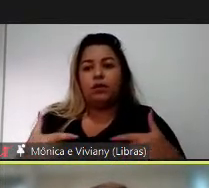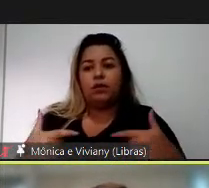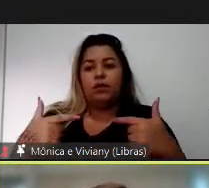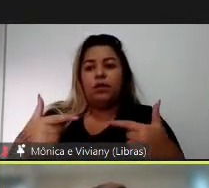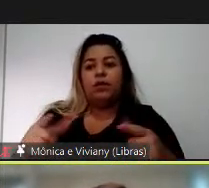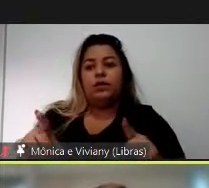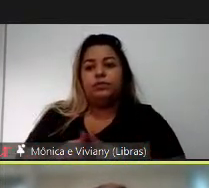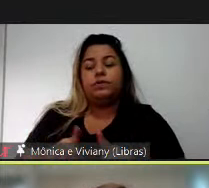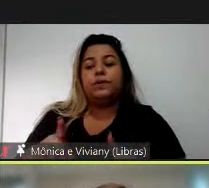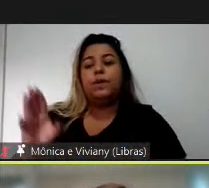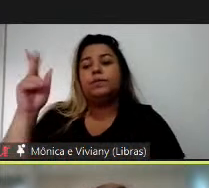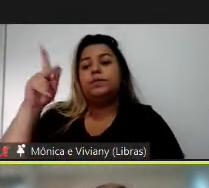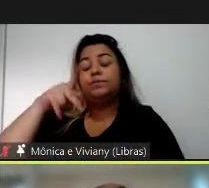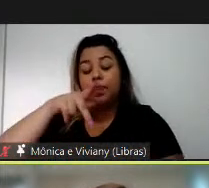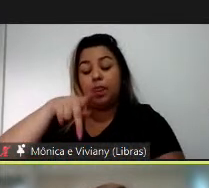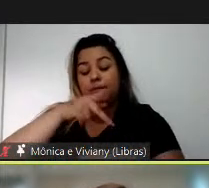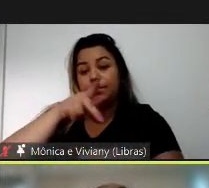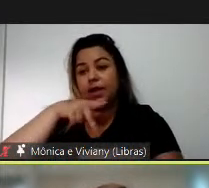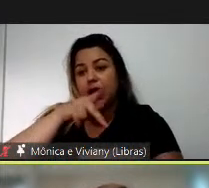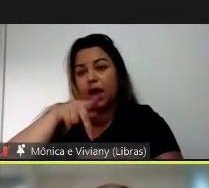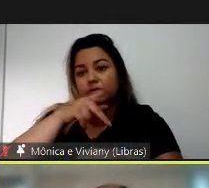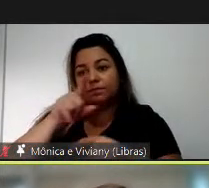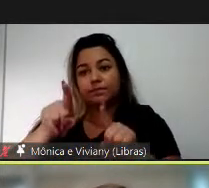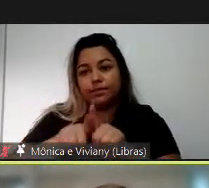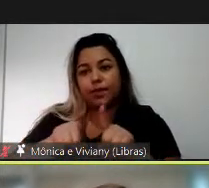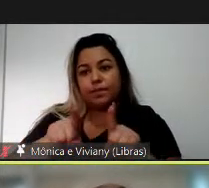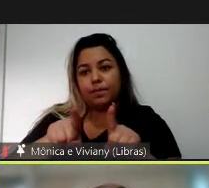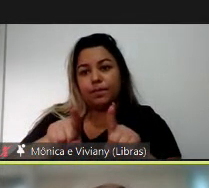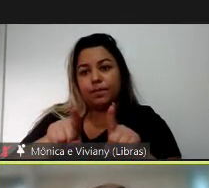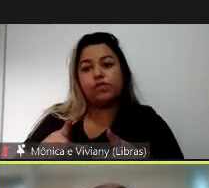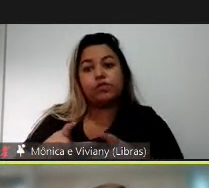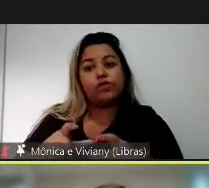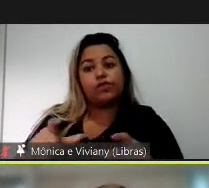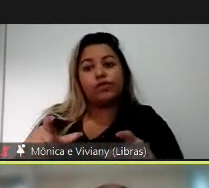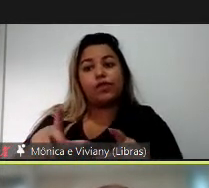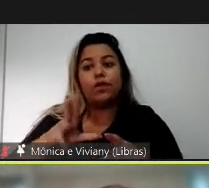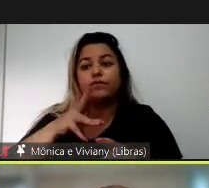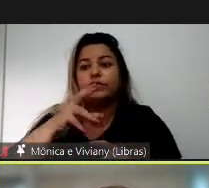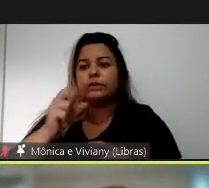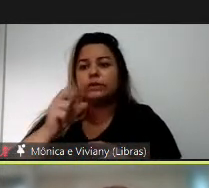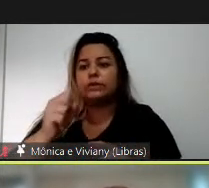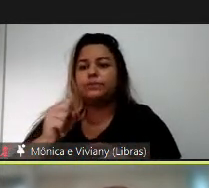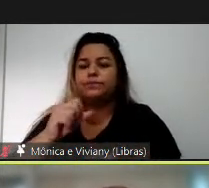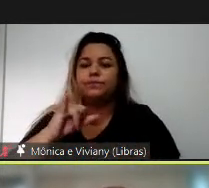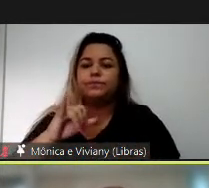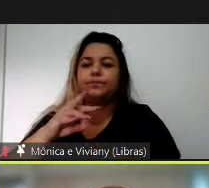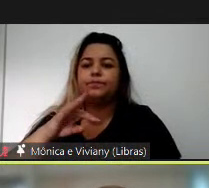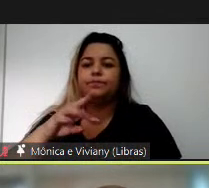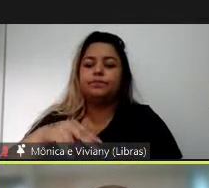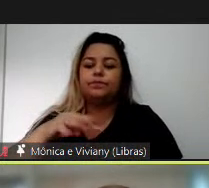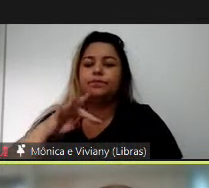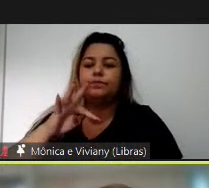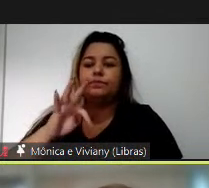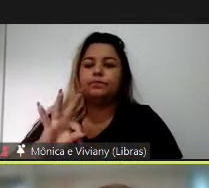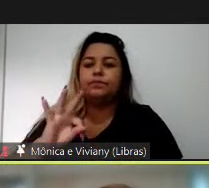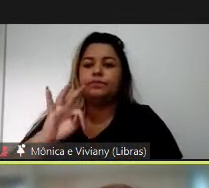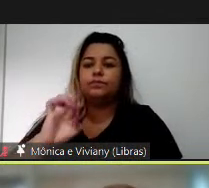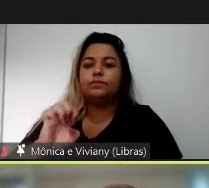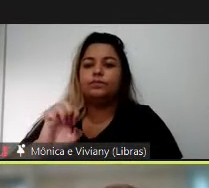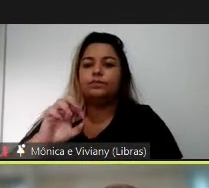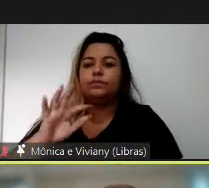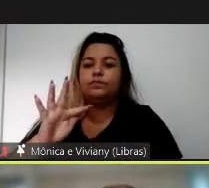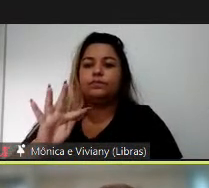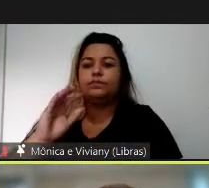a challenge that we have here in our country. To improve and strengthen the interface,